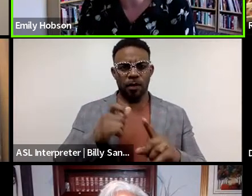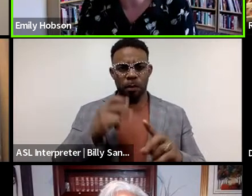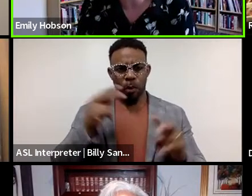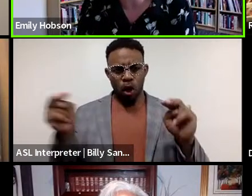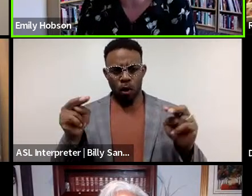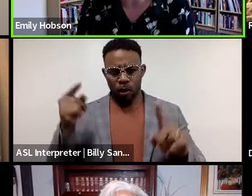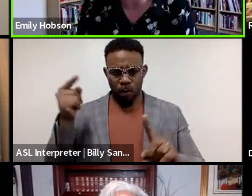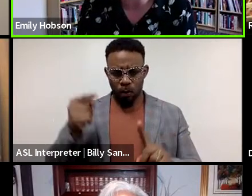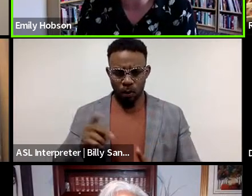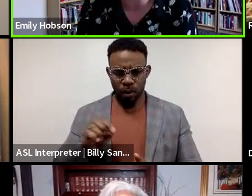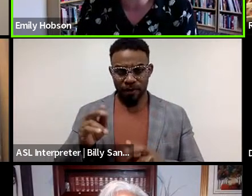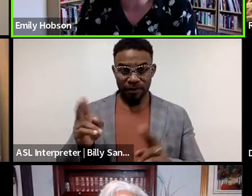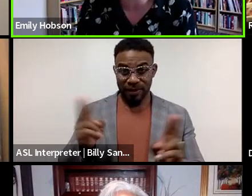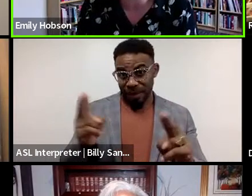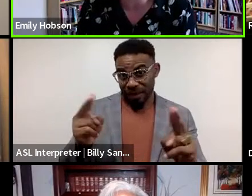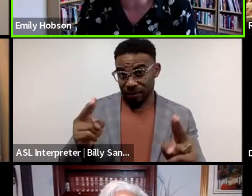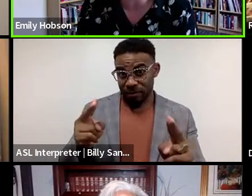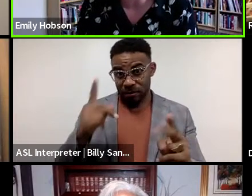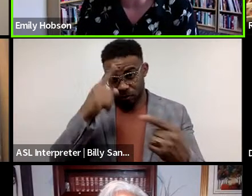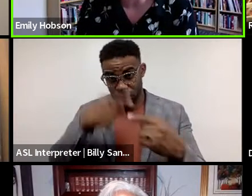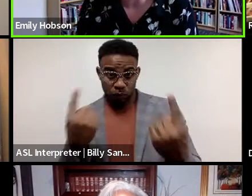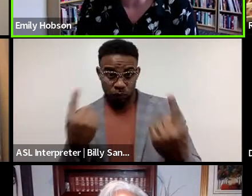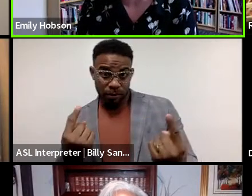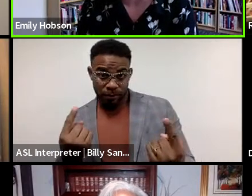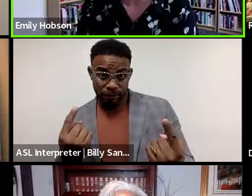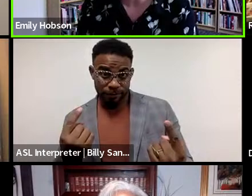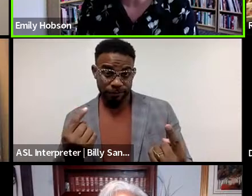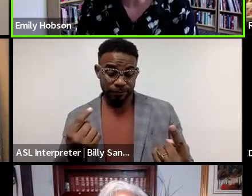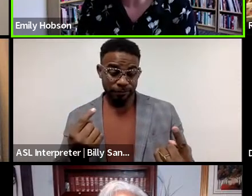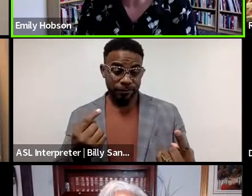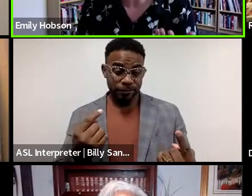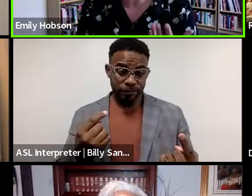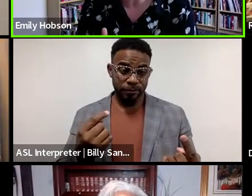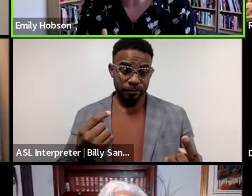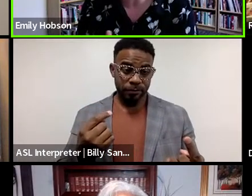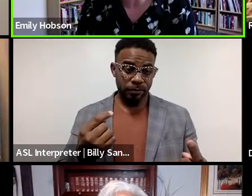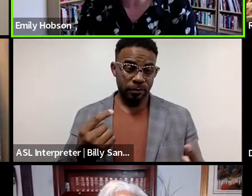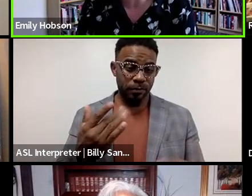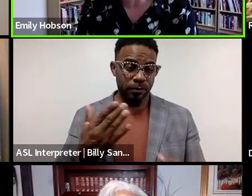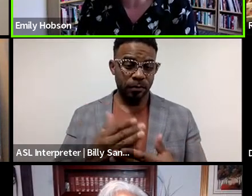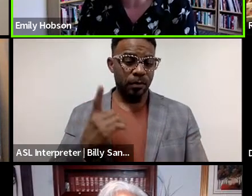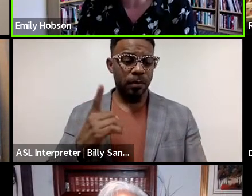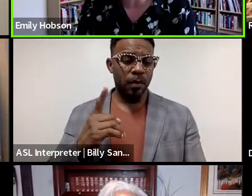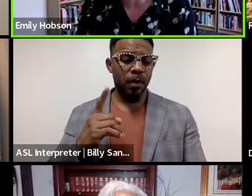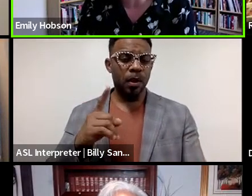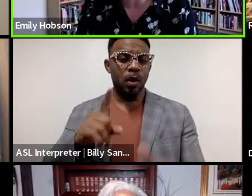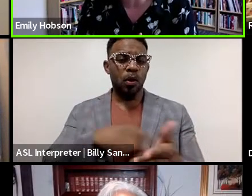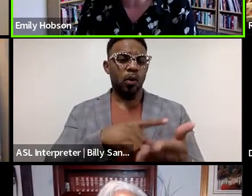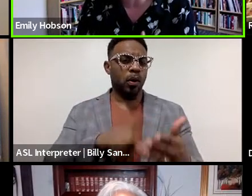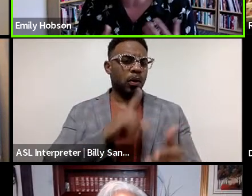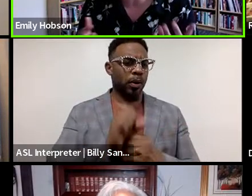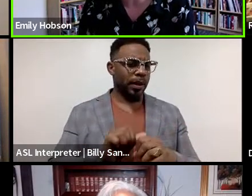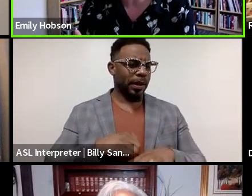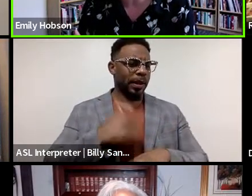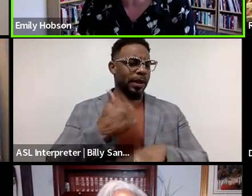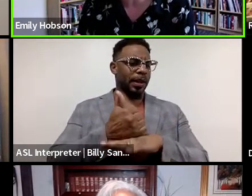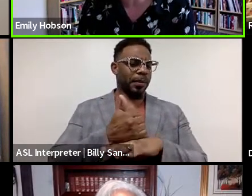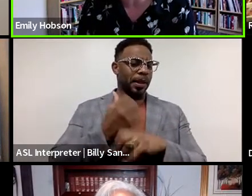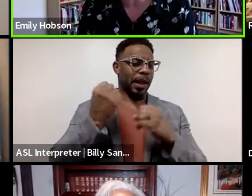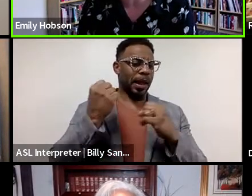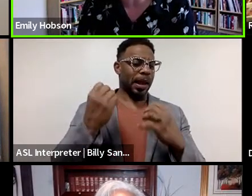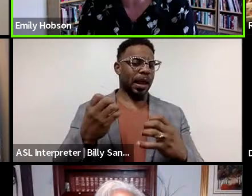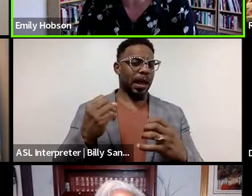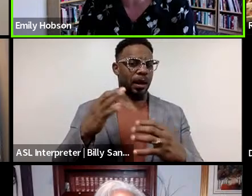at points of debate and disagreement. You know, so one critique that really emerged in a lot